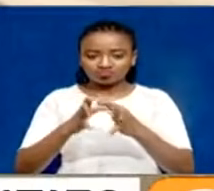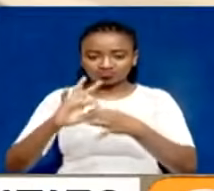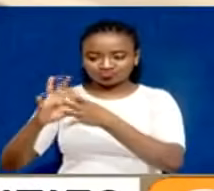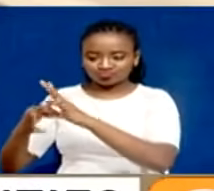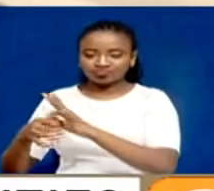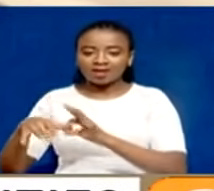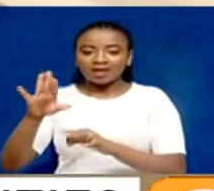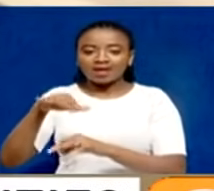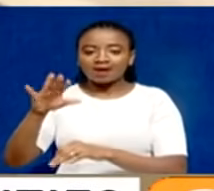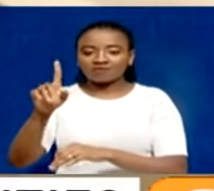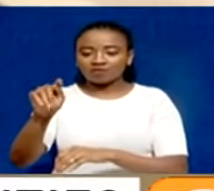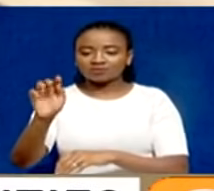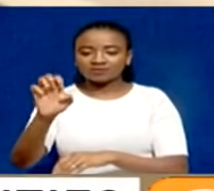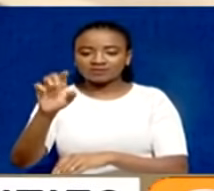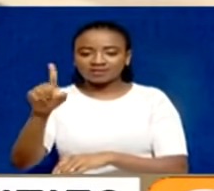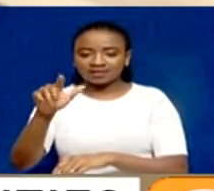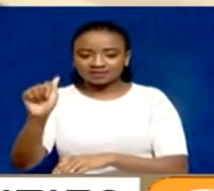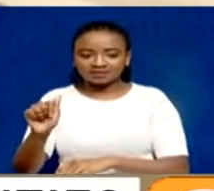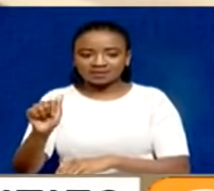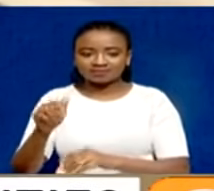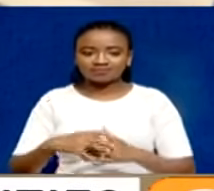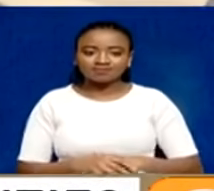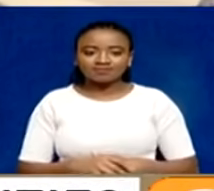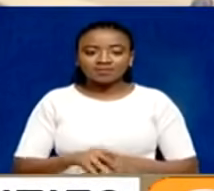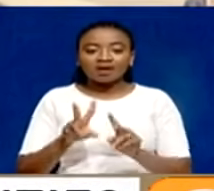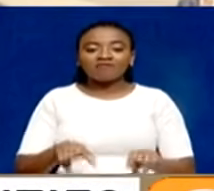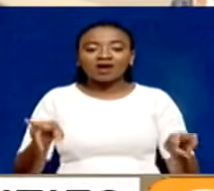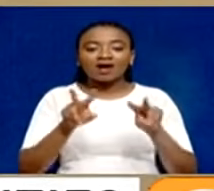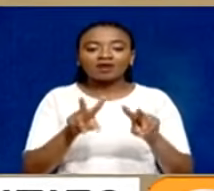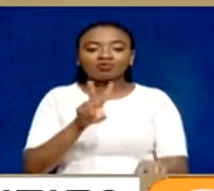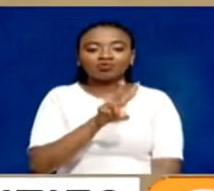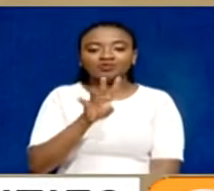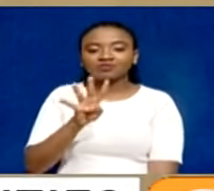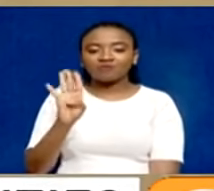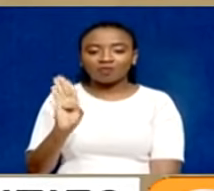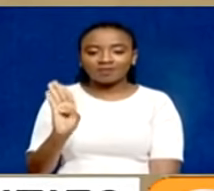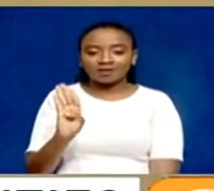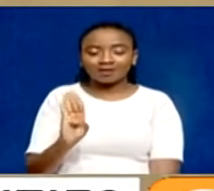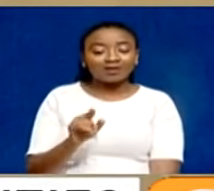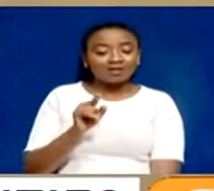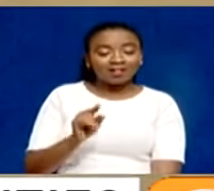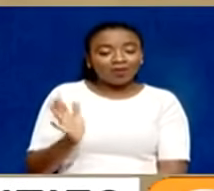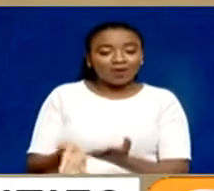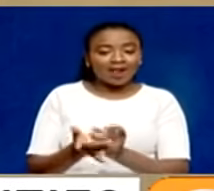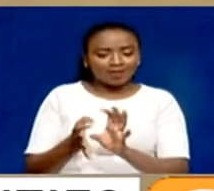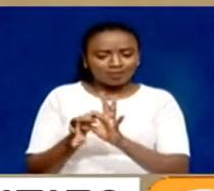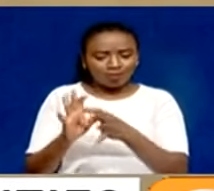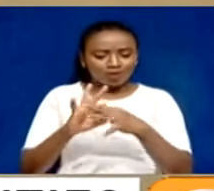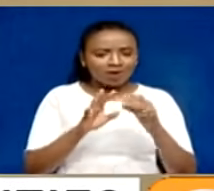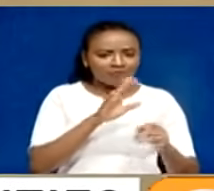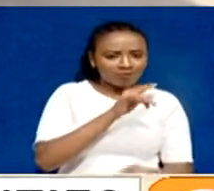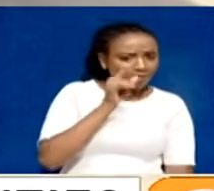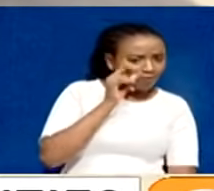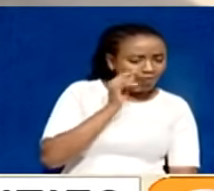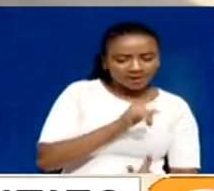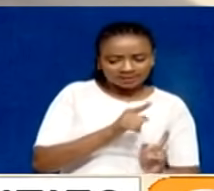8.9-kilometer dual carriageway from Mteza to Kibundani at a combined cost of 24 billion shillings, will not only enhance connectivity between Mombasa